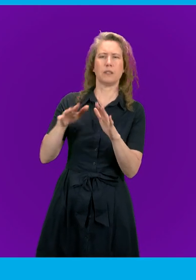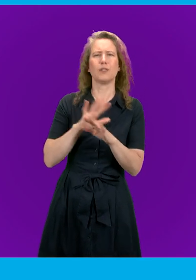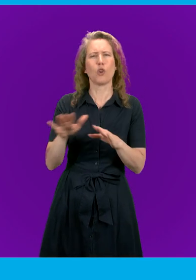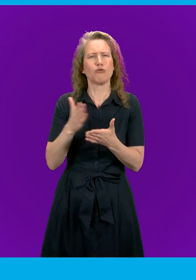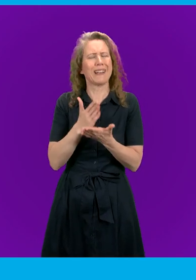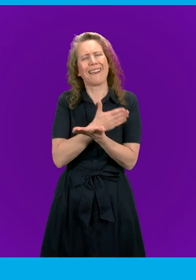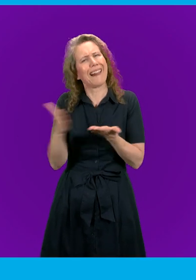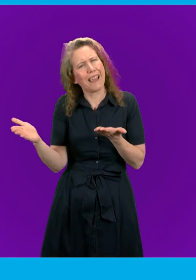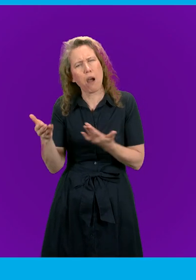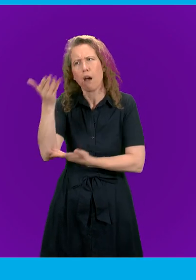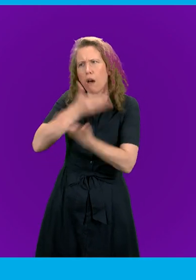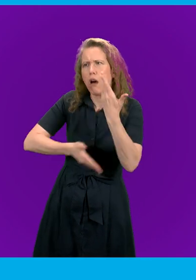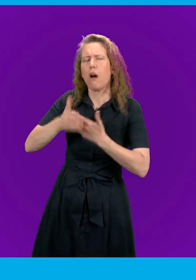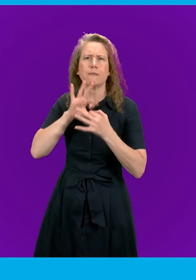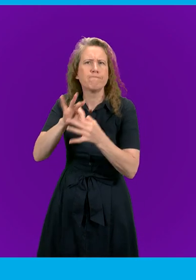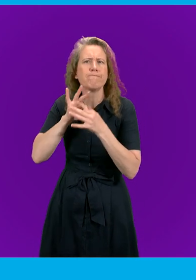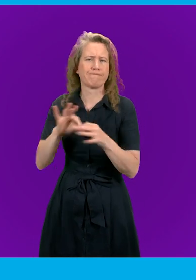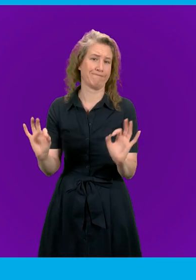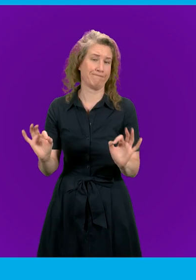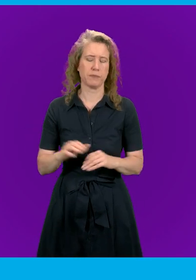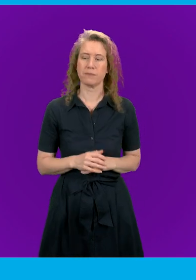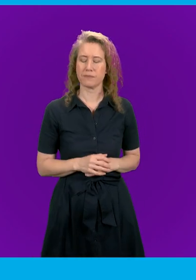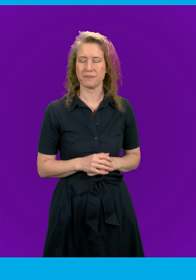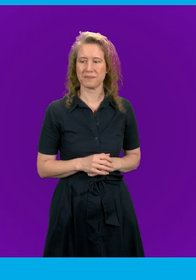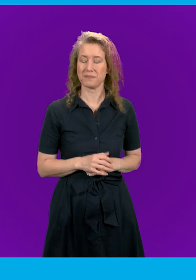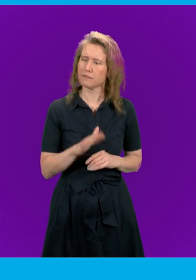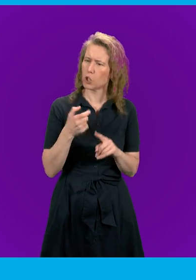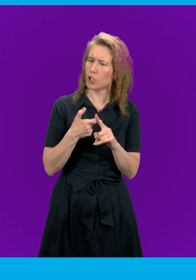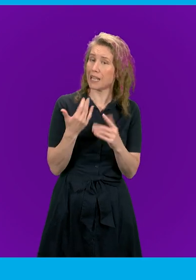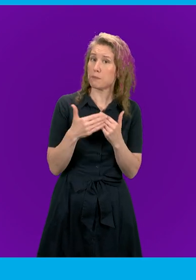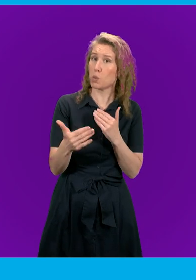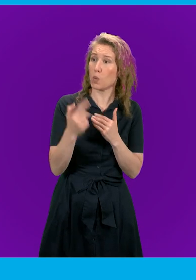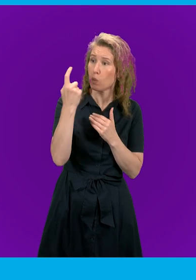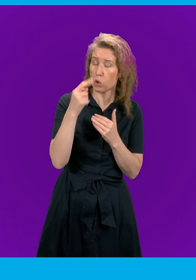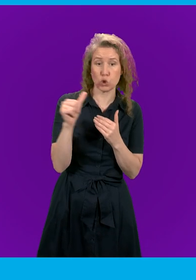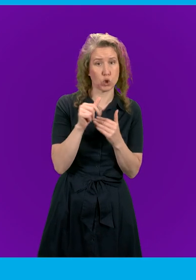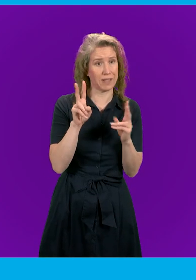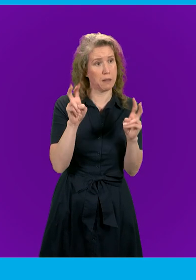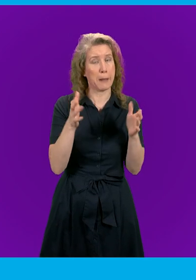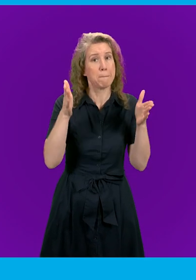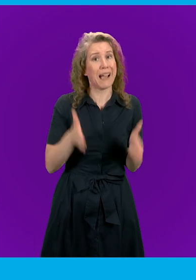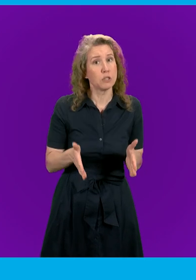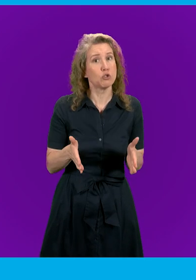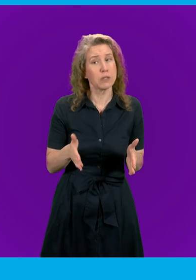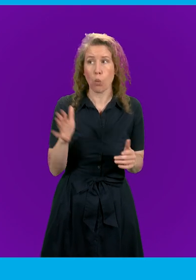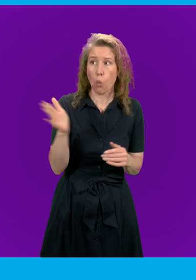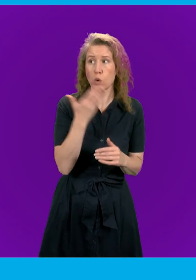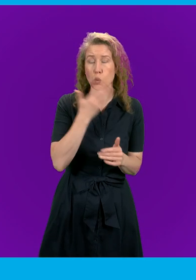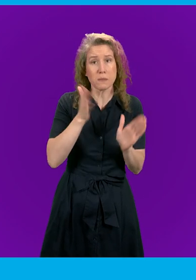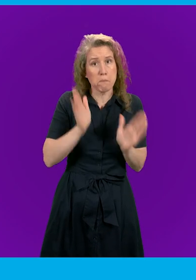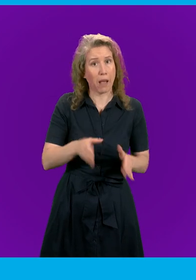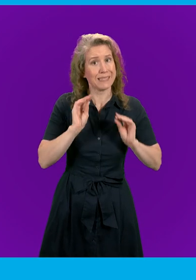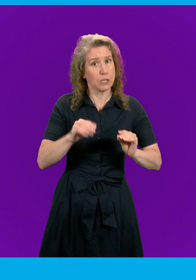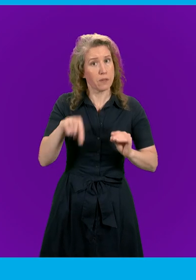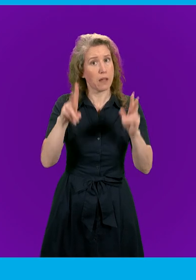Okay, that's really interesting. Kirsten, any further thoughts on whether it should be mandatory within all schools?